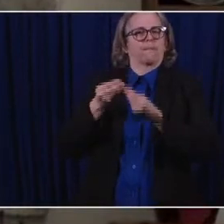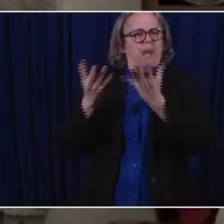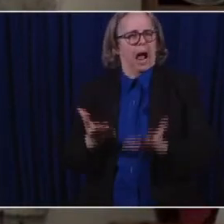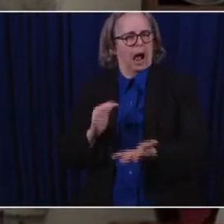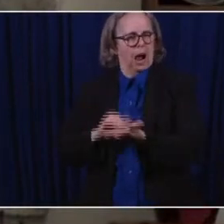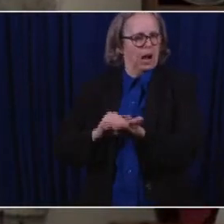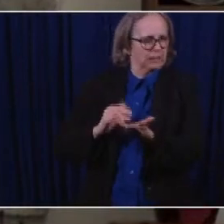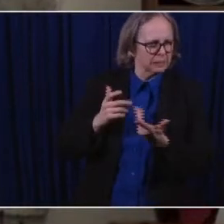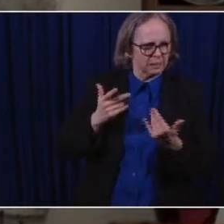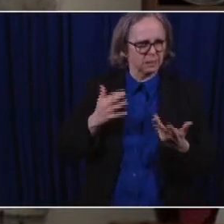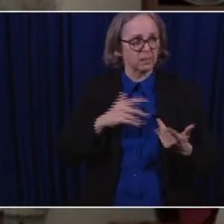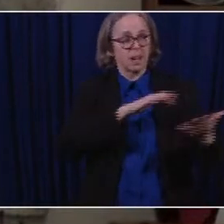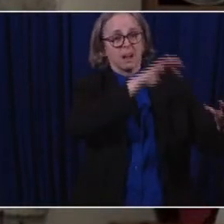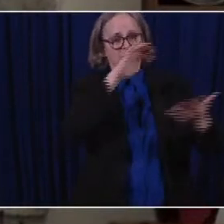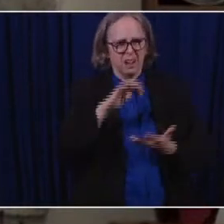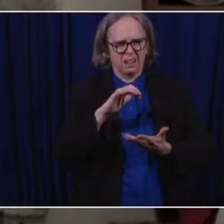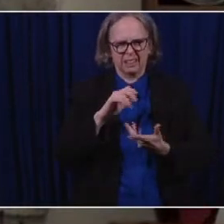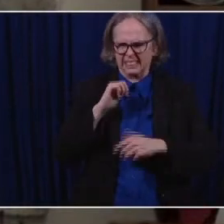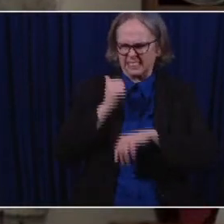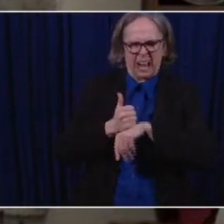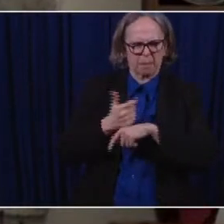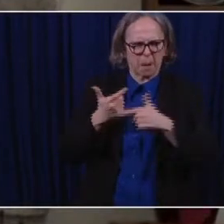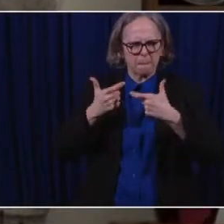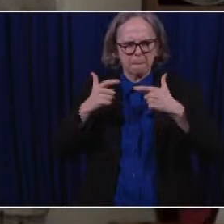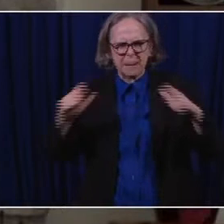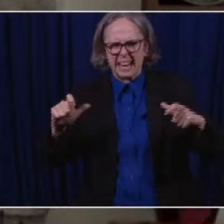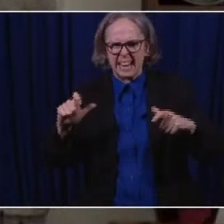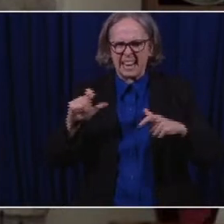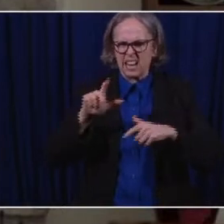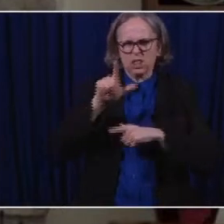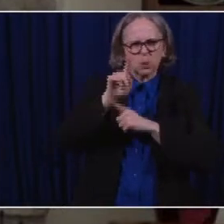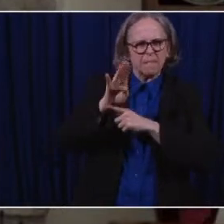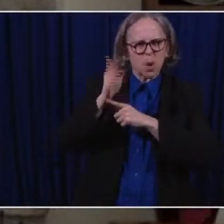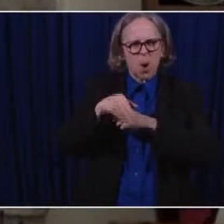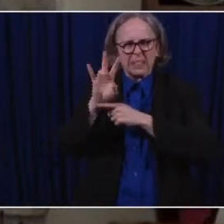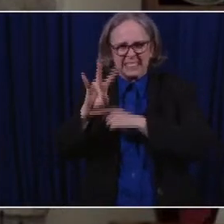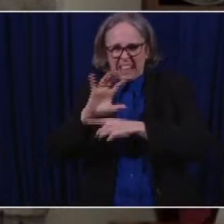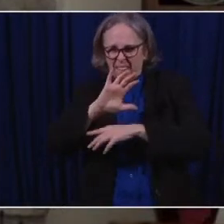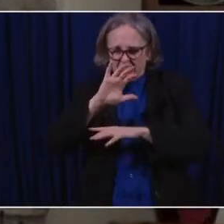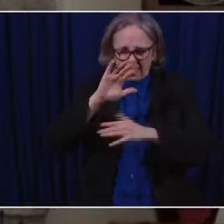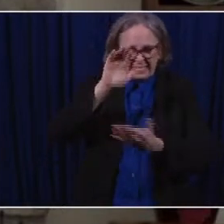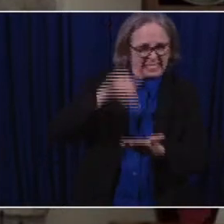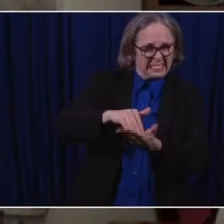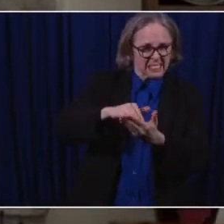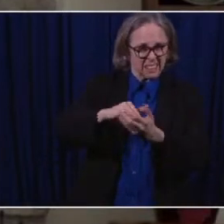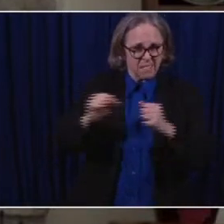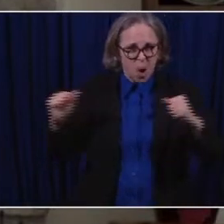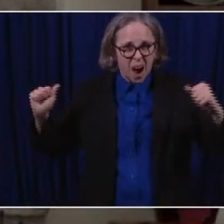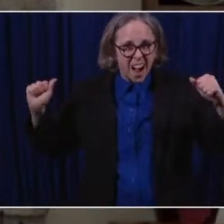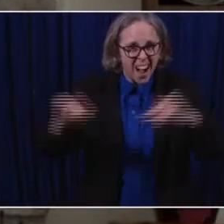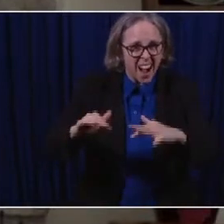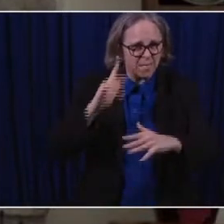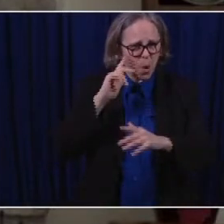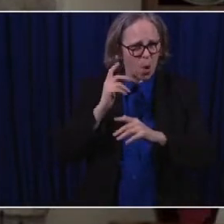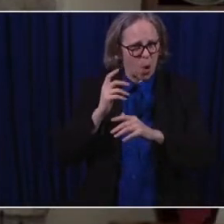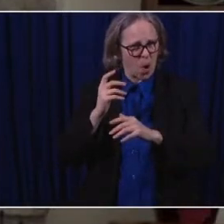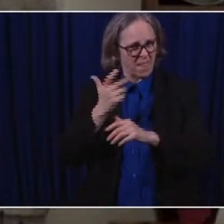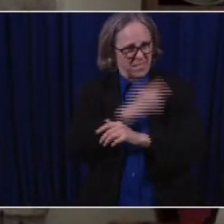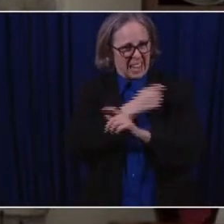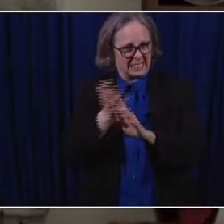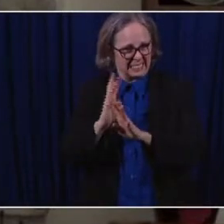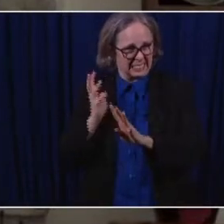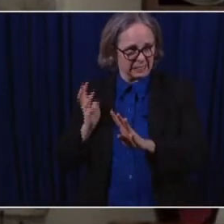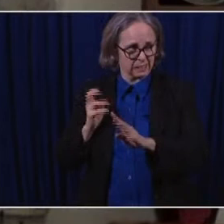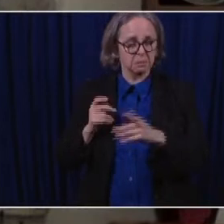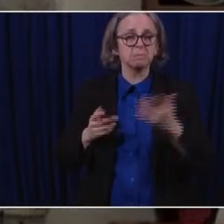places that could run 24/7. And once we get enough vaccine, it makes sense to add those in as well so that people